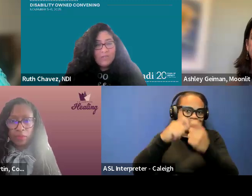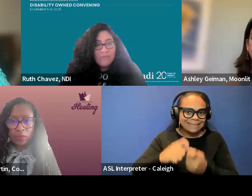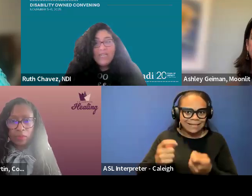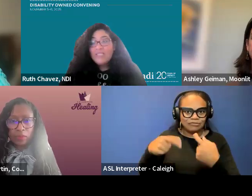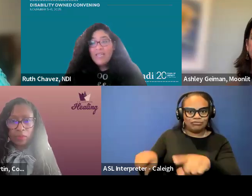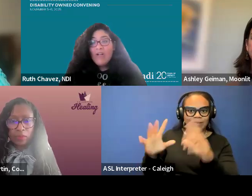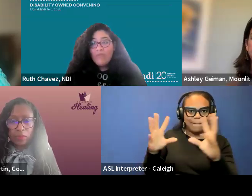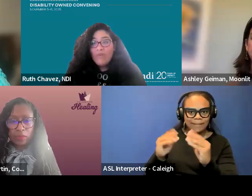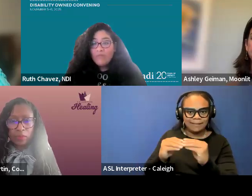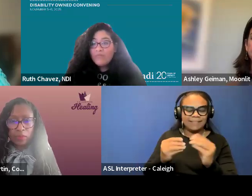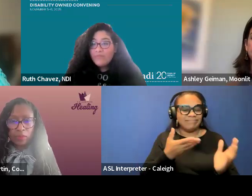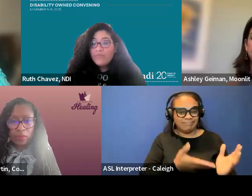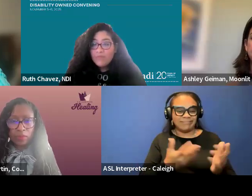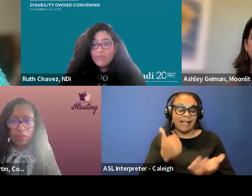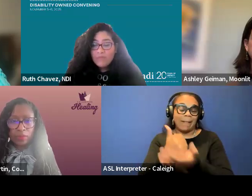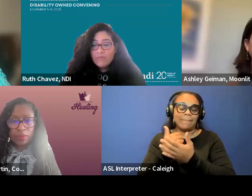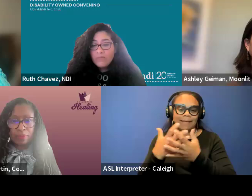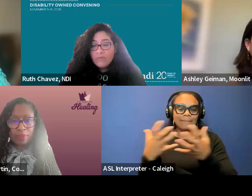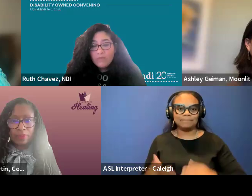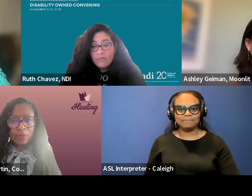been tremendously helpful.